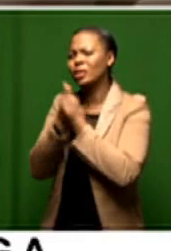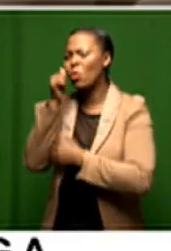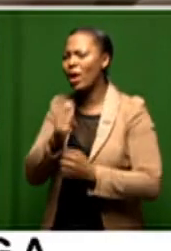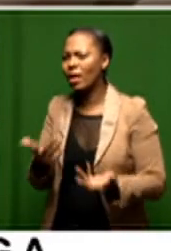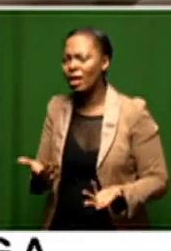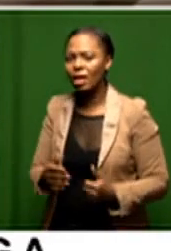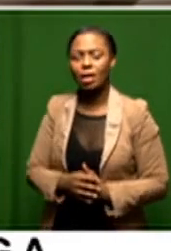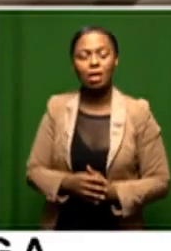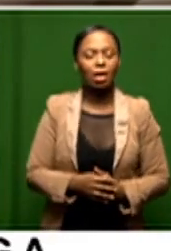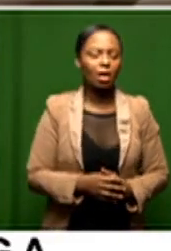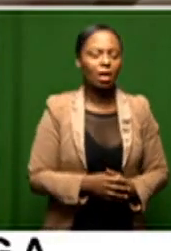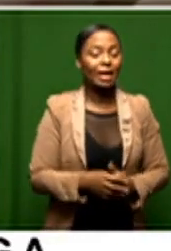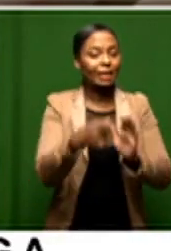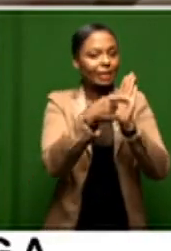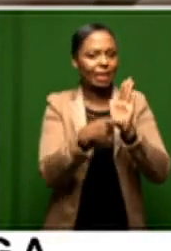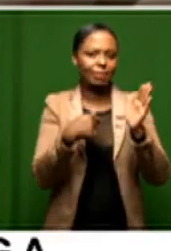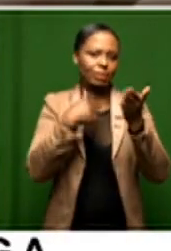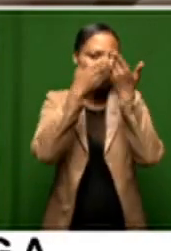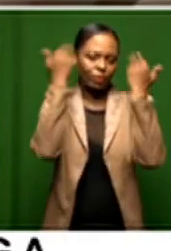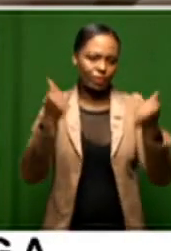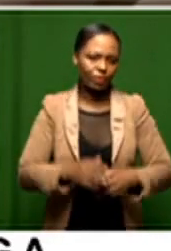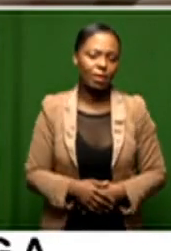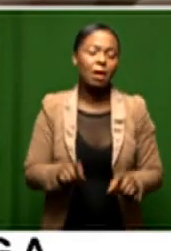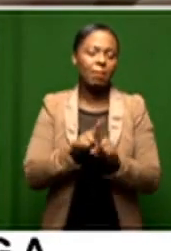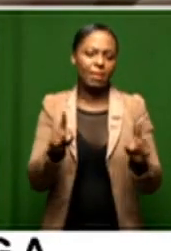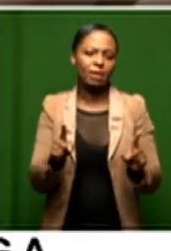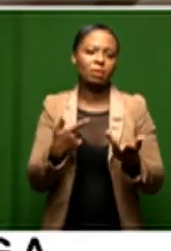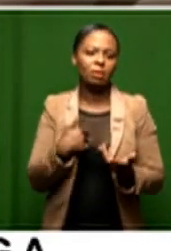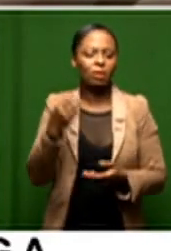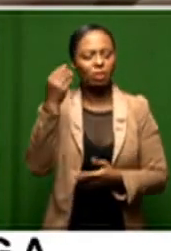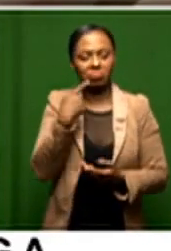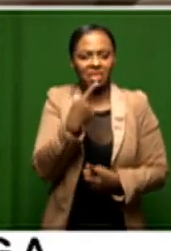I don't know a date, and all I can say is that as soon as possible.